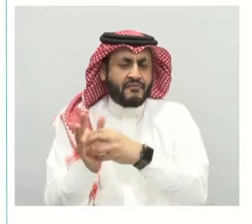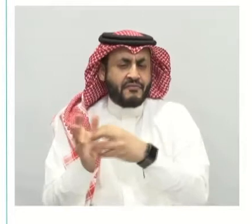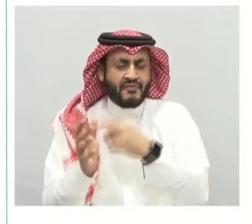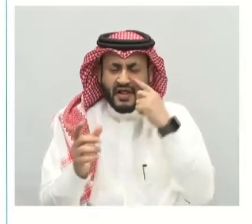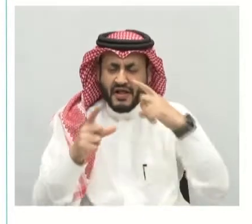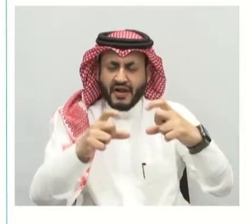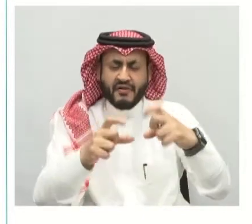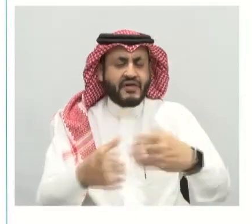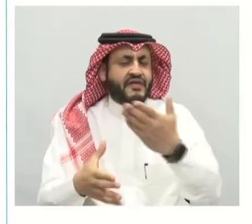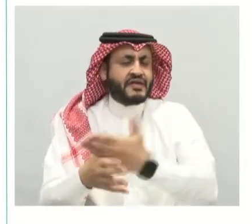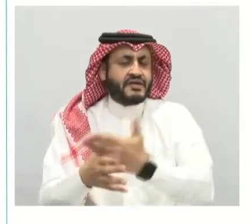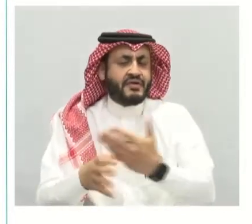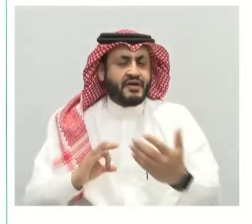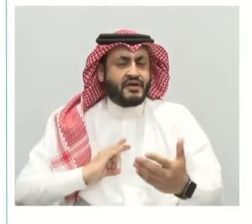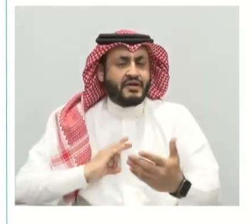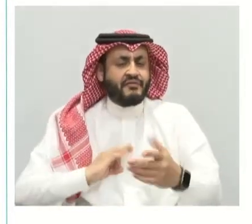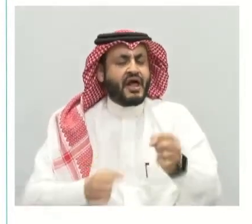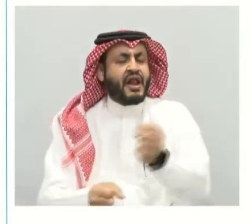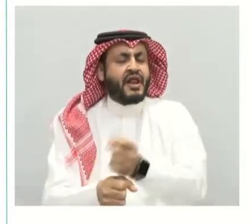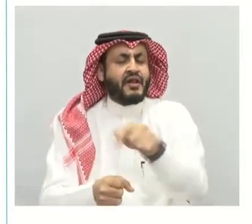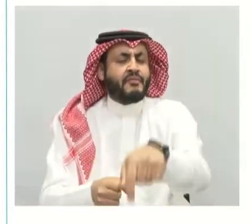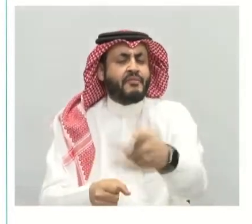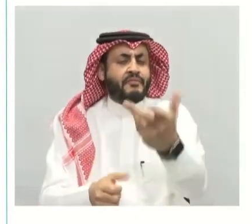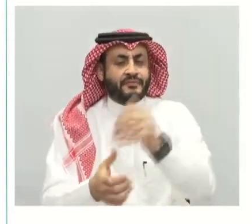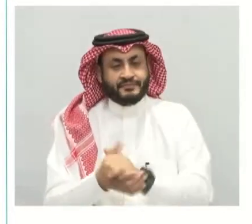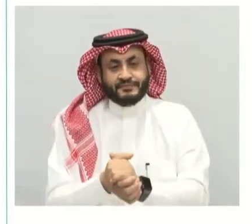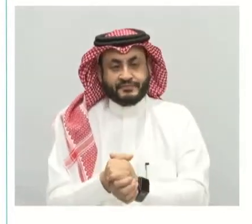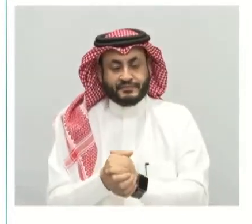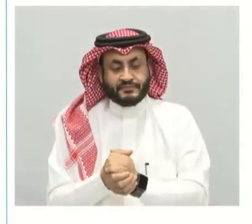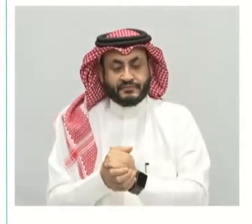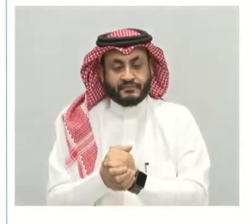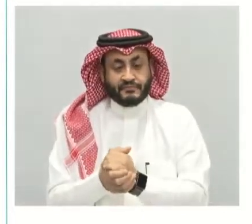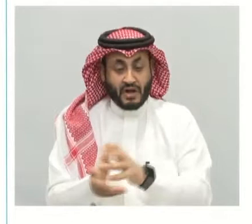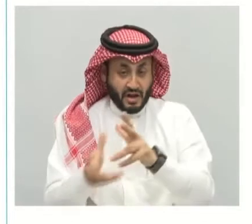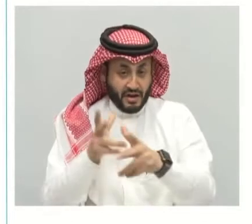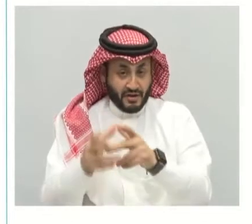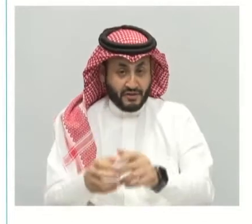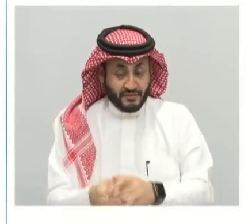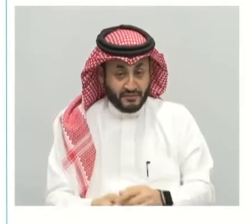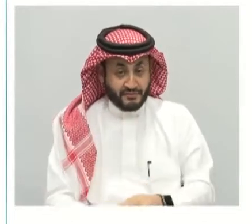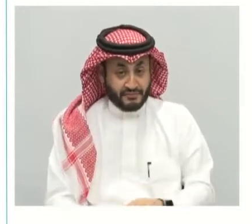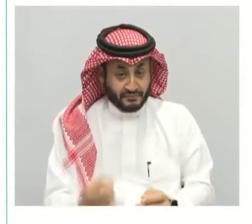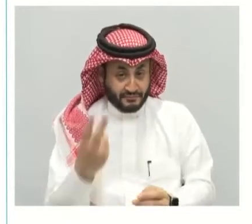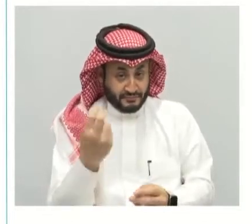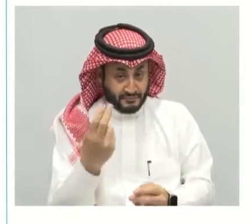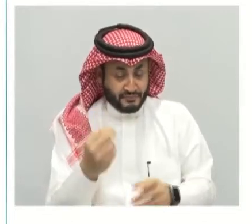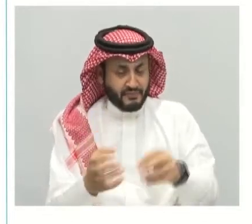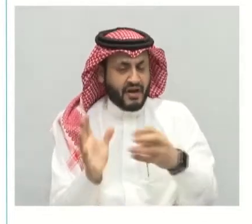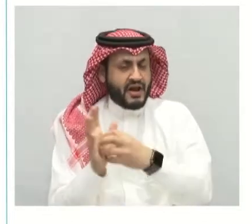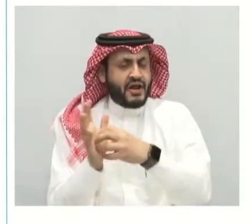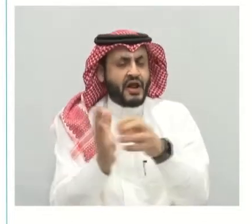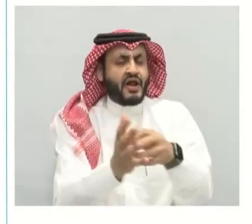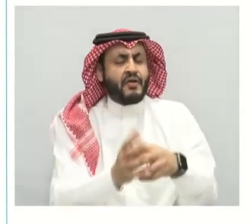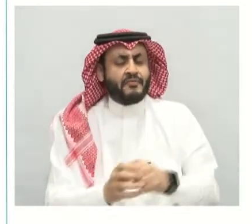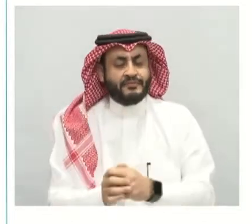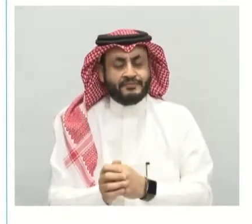say why you like them and what you do there. So we have talked about the 12 places we have